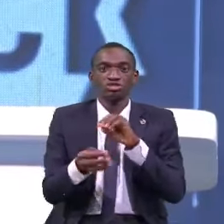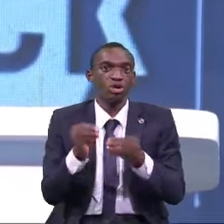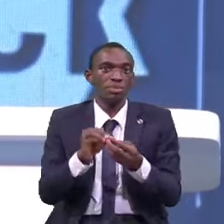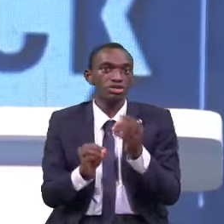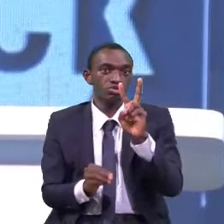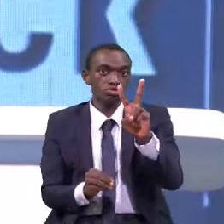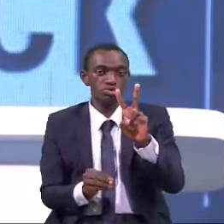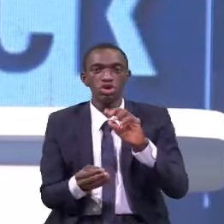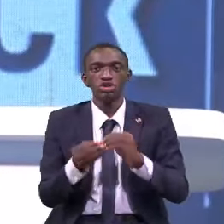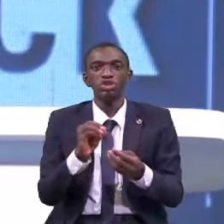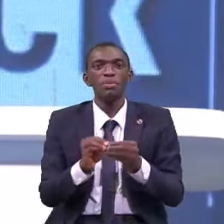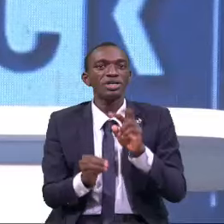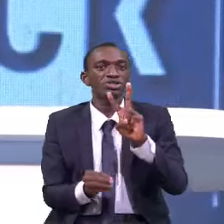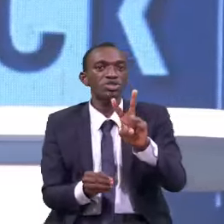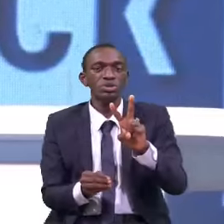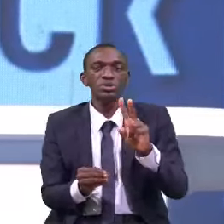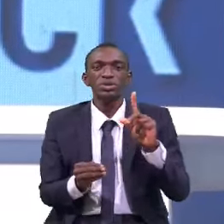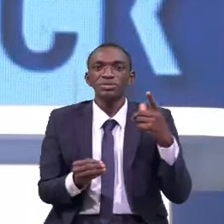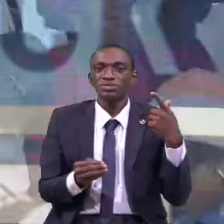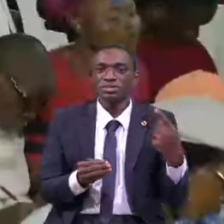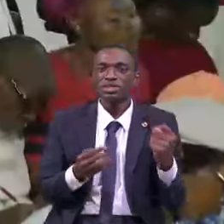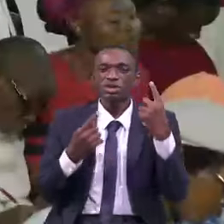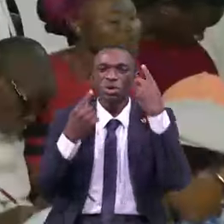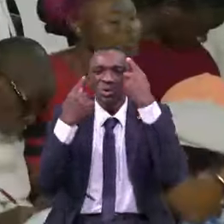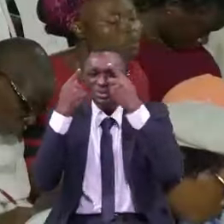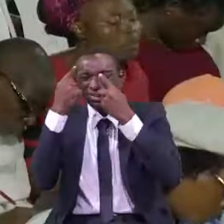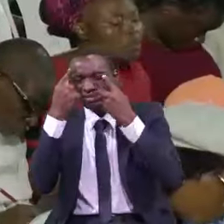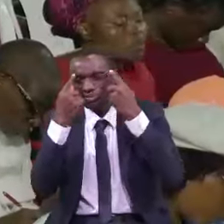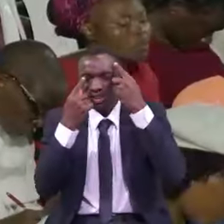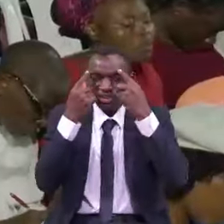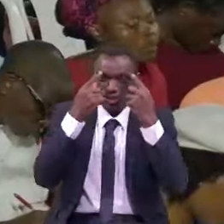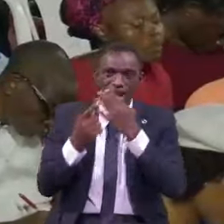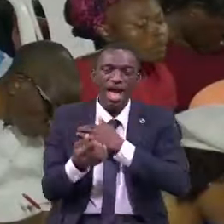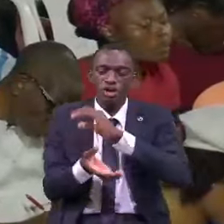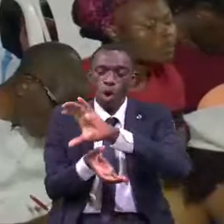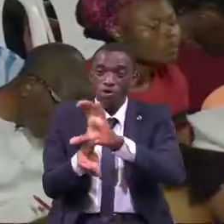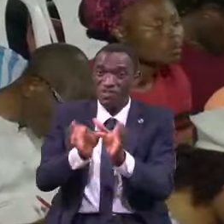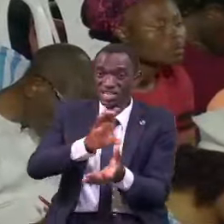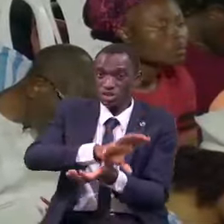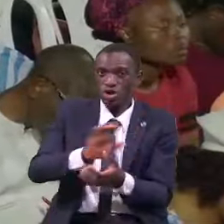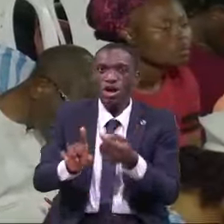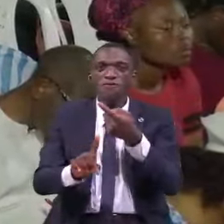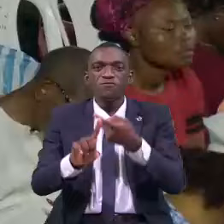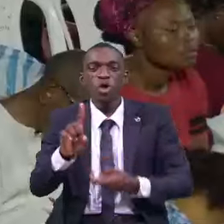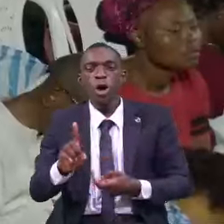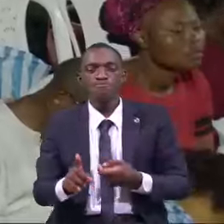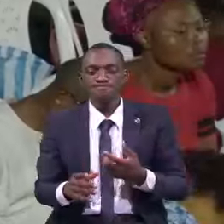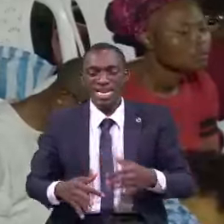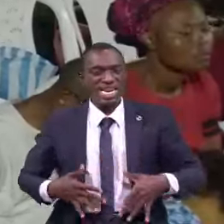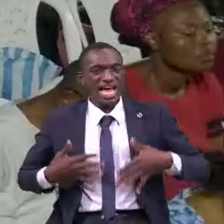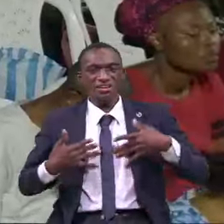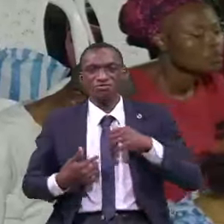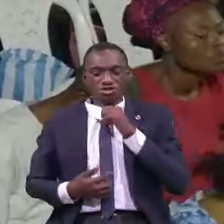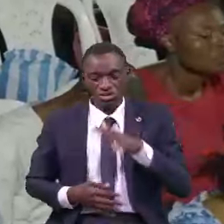is the contemplation and conversion from an insensitive life.